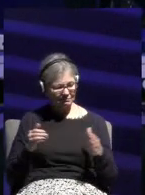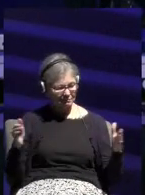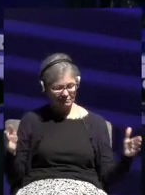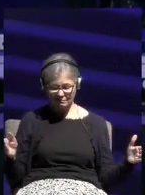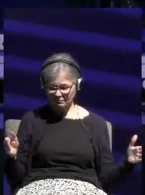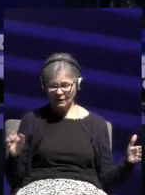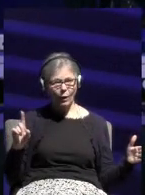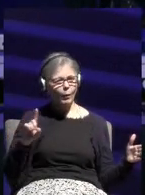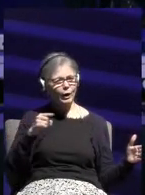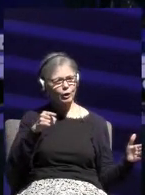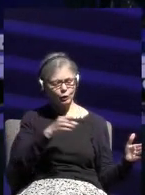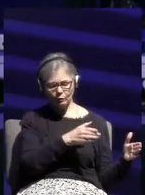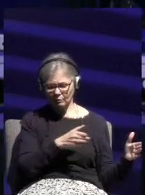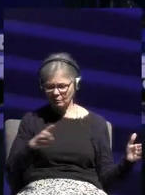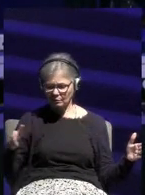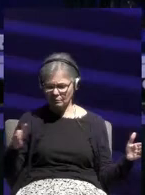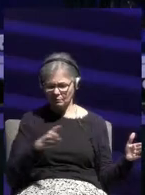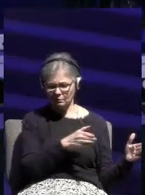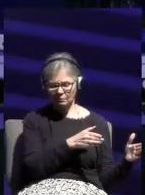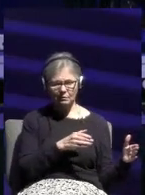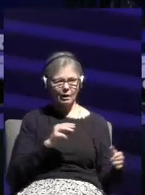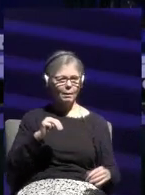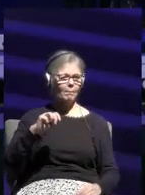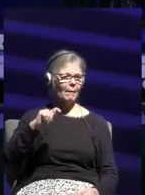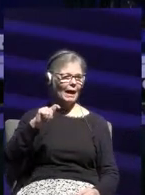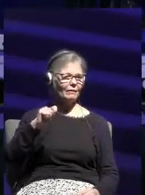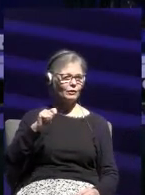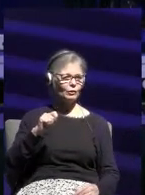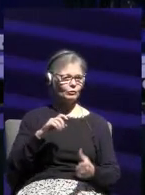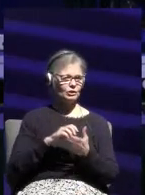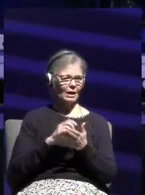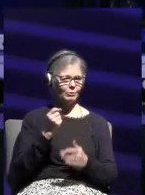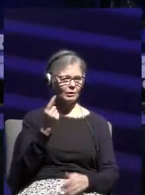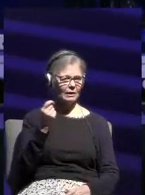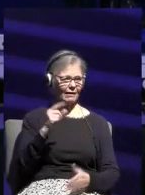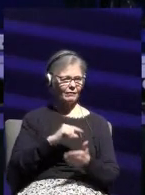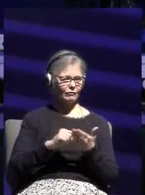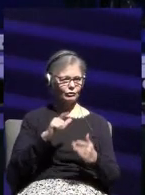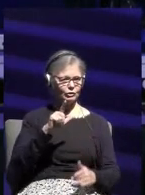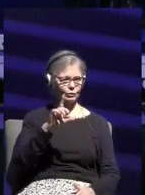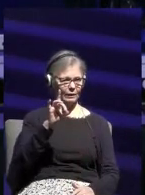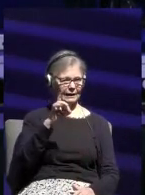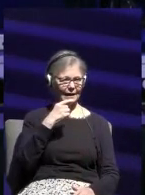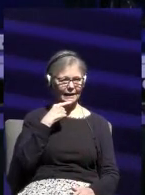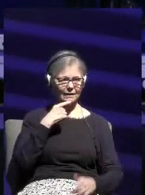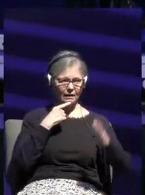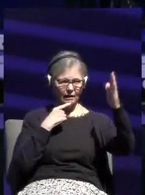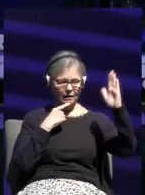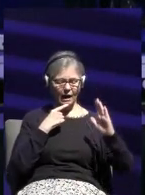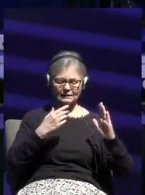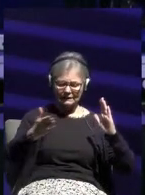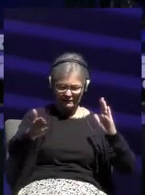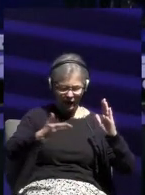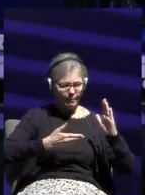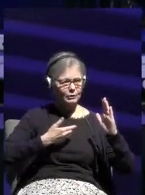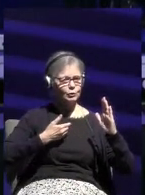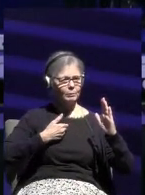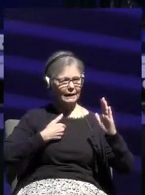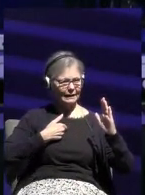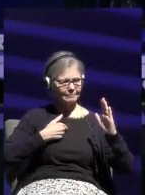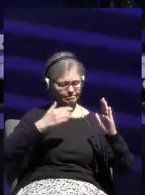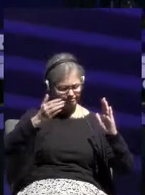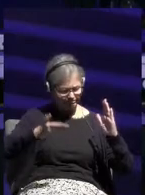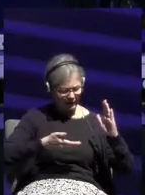In Matthew chapter 11, verse 28, he gives the invitation when he says, come unto me. I think that's a very,